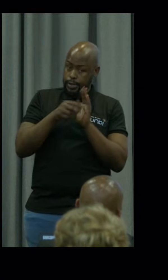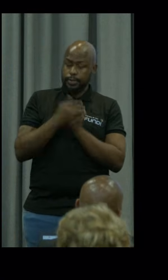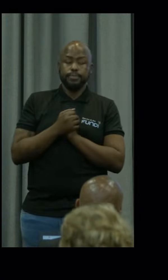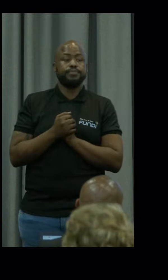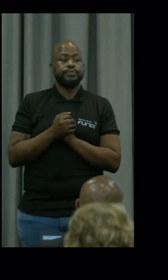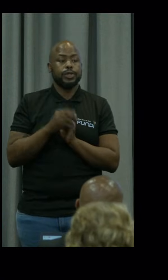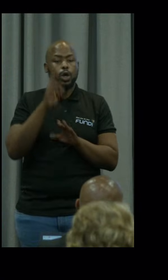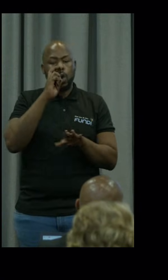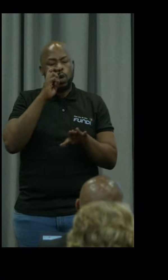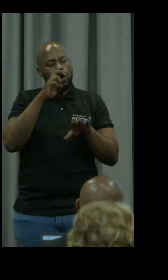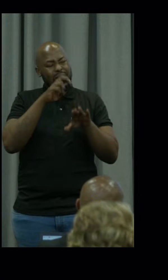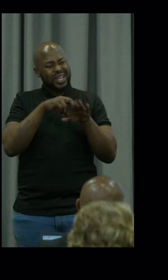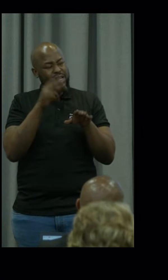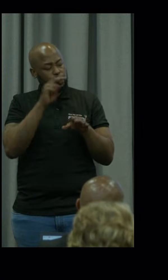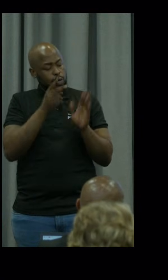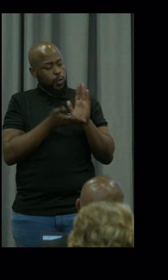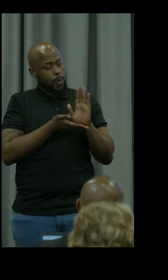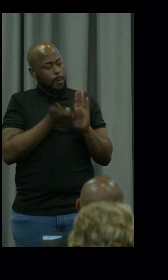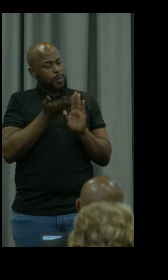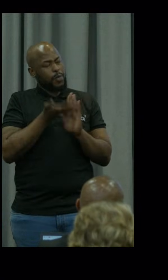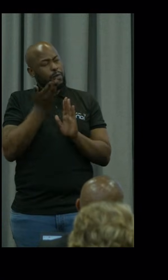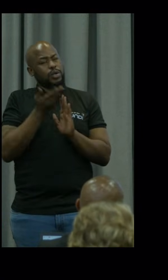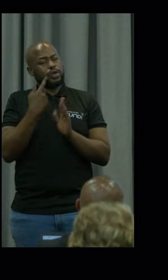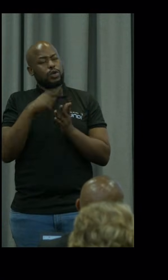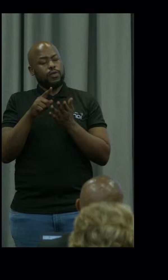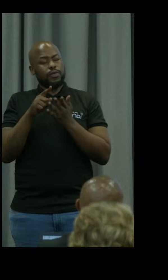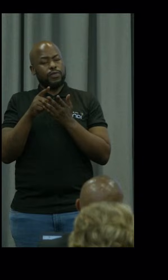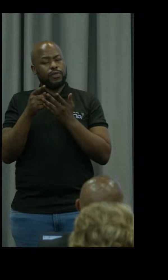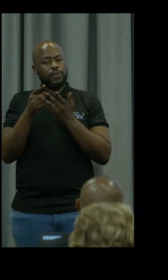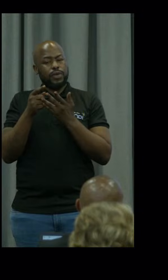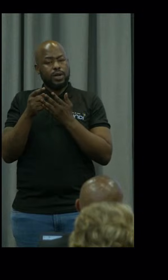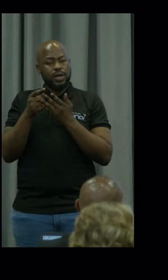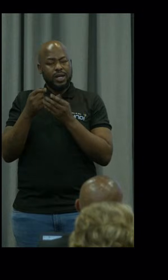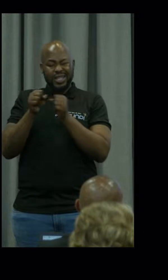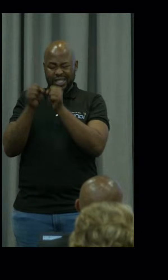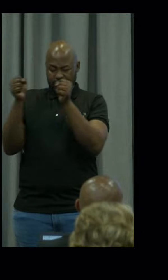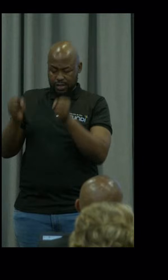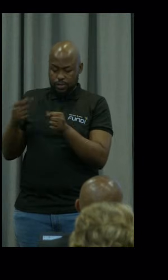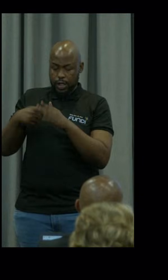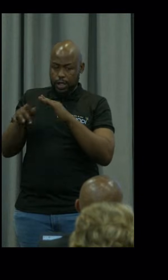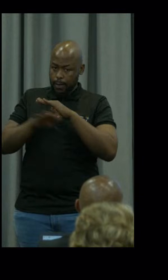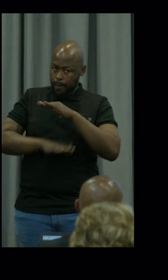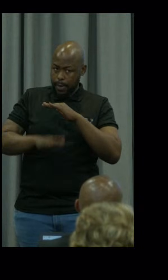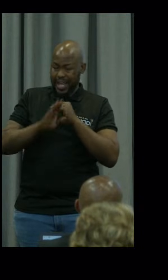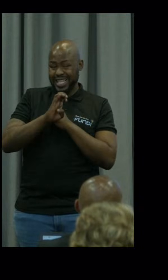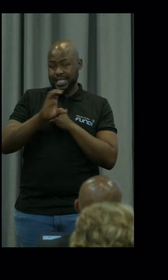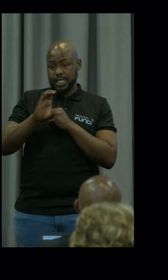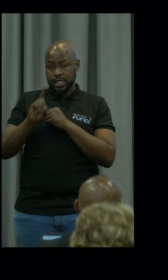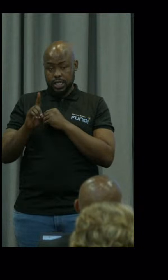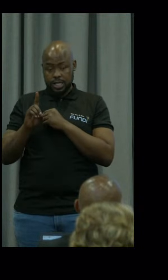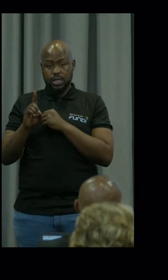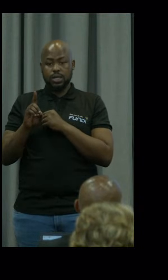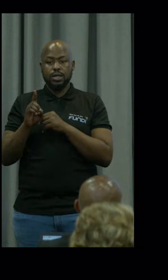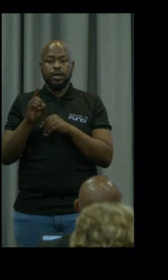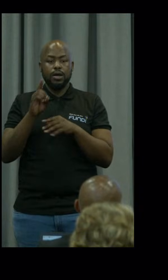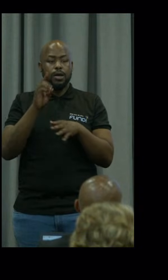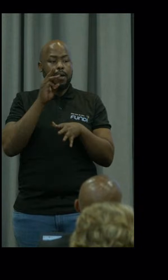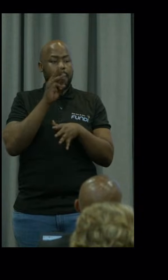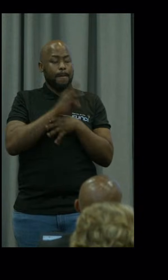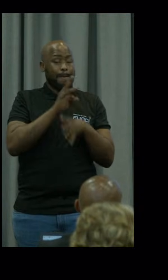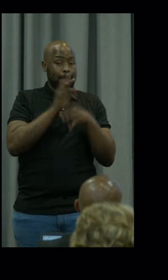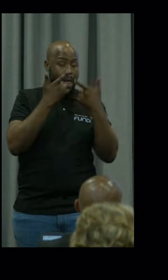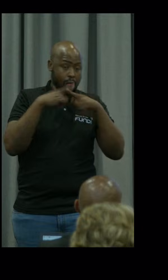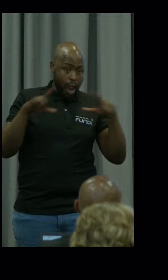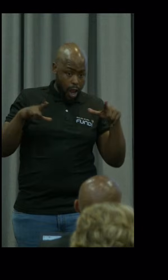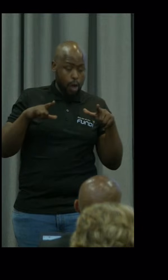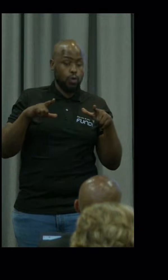We need to look at the improvements of literacy and numeracy in the foundation phase, mother tongue-based